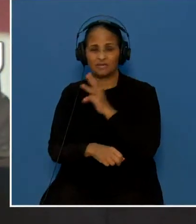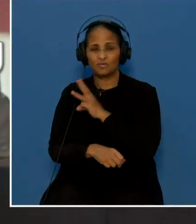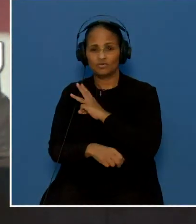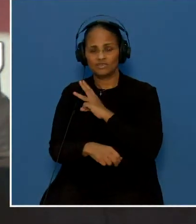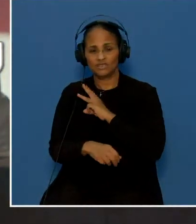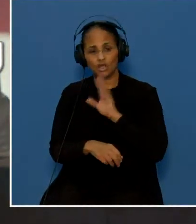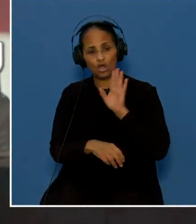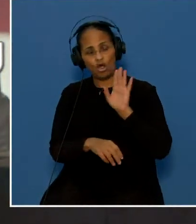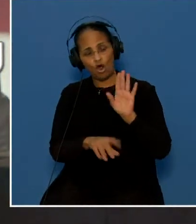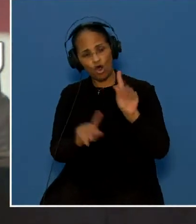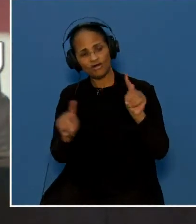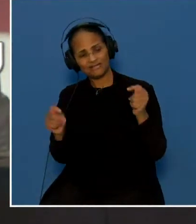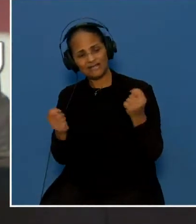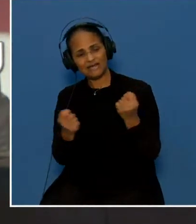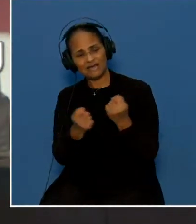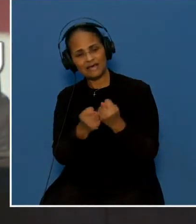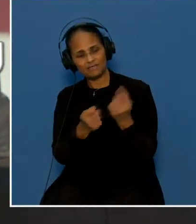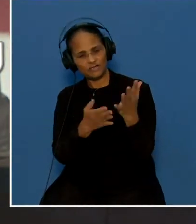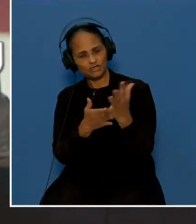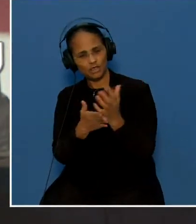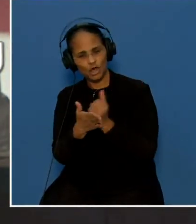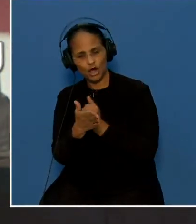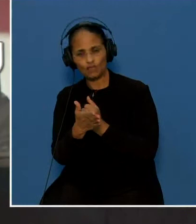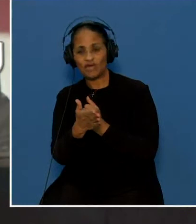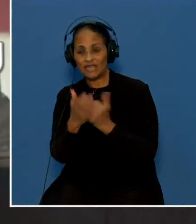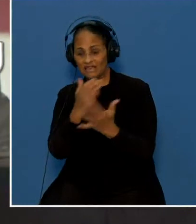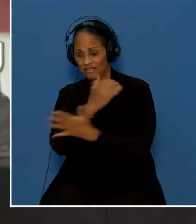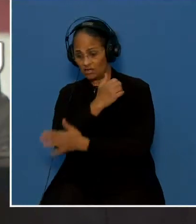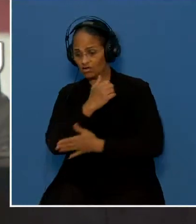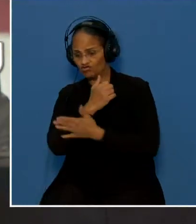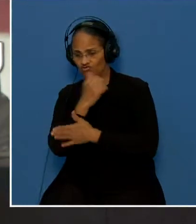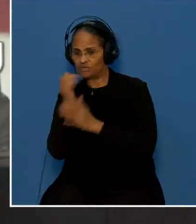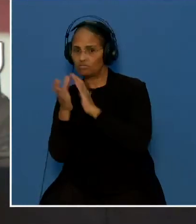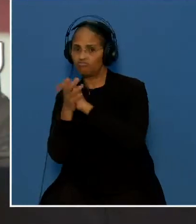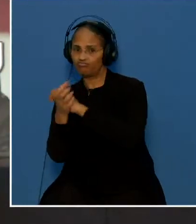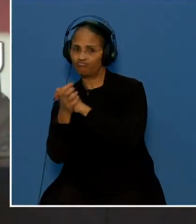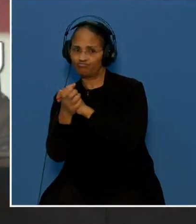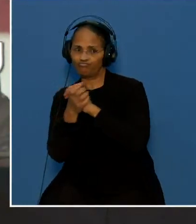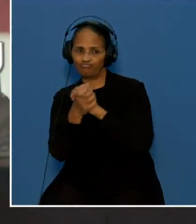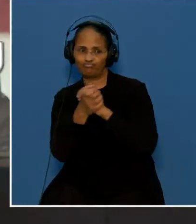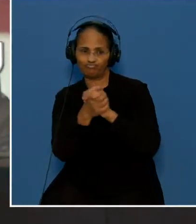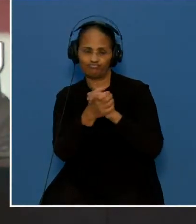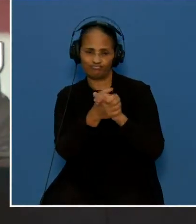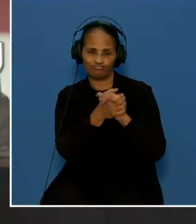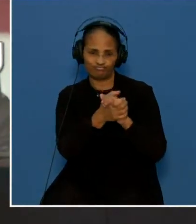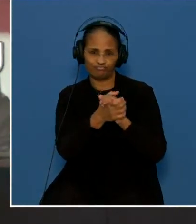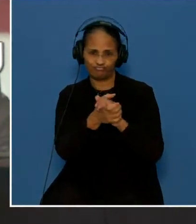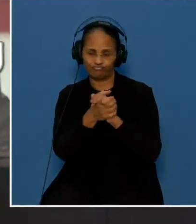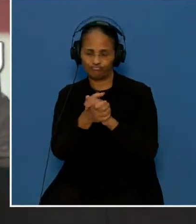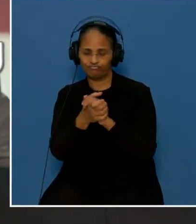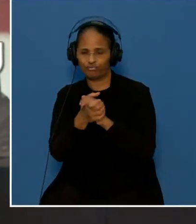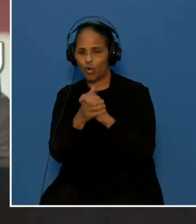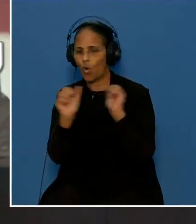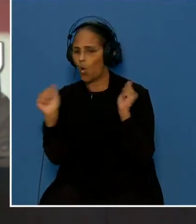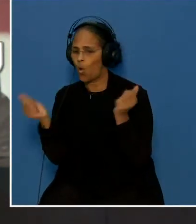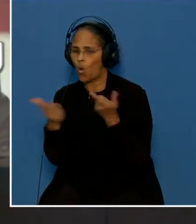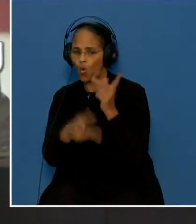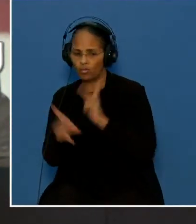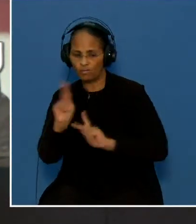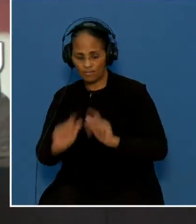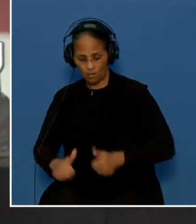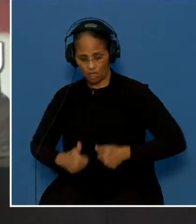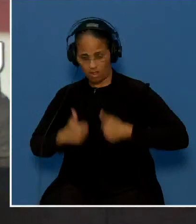team deserve this country's gratitude. They certainly get it from myself, and they deserve it from every resident of this island.